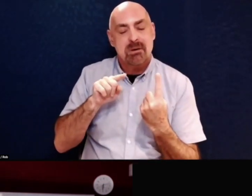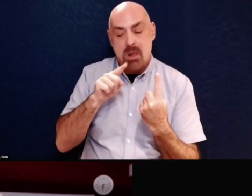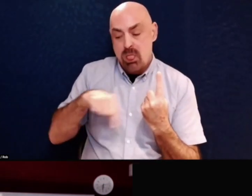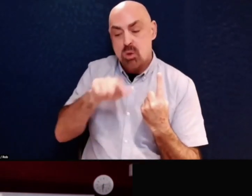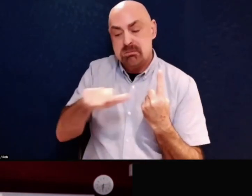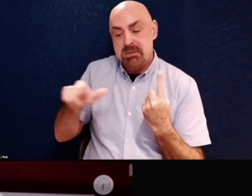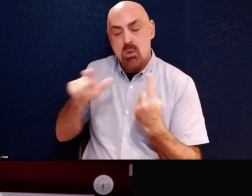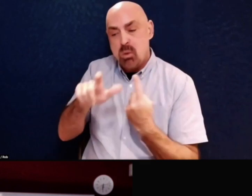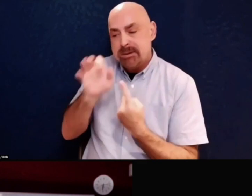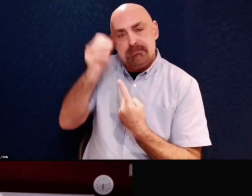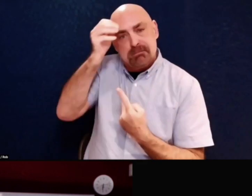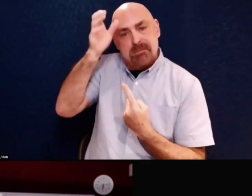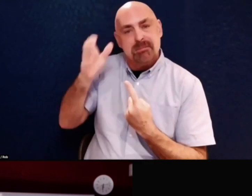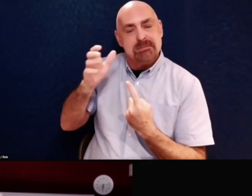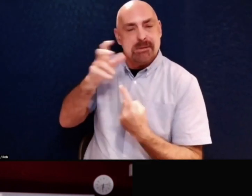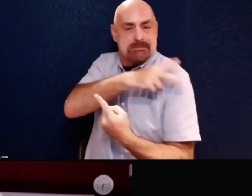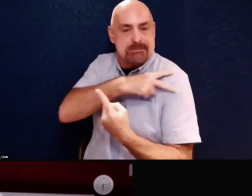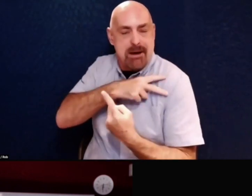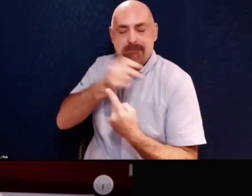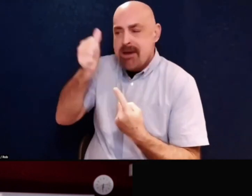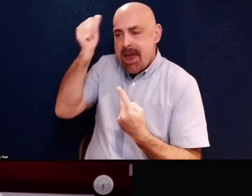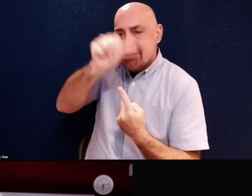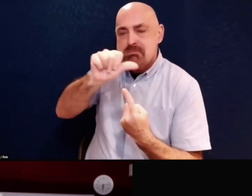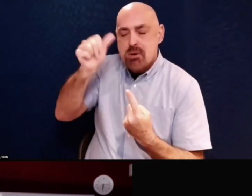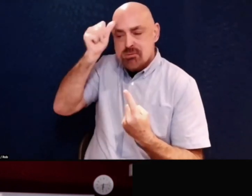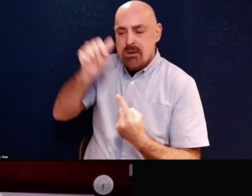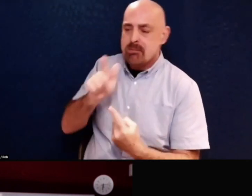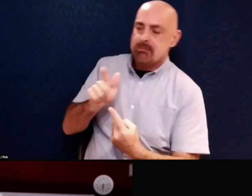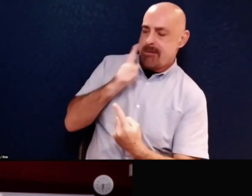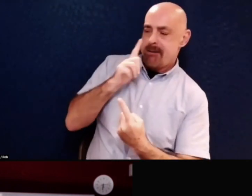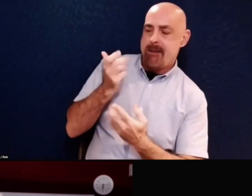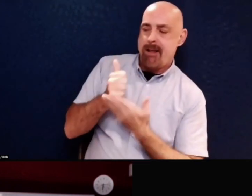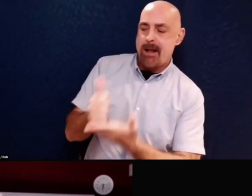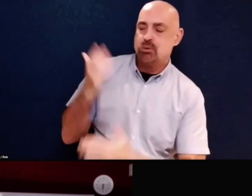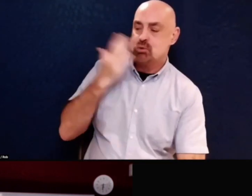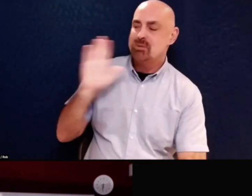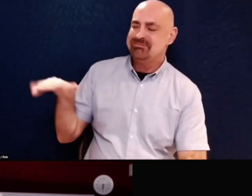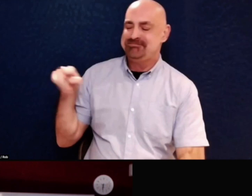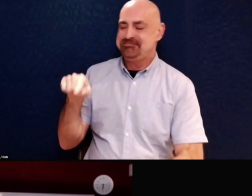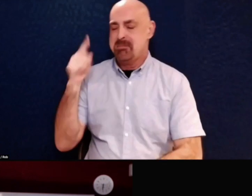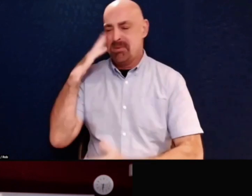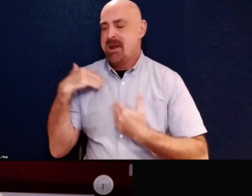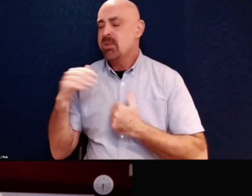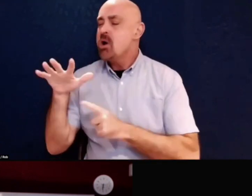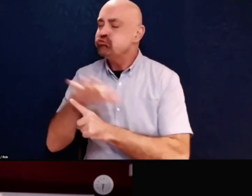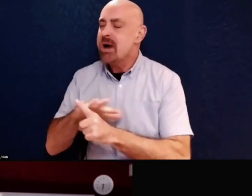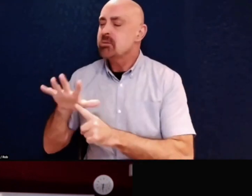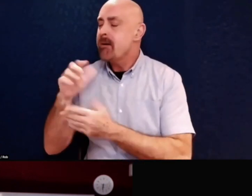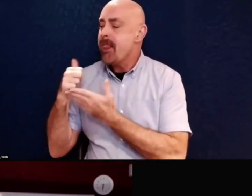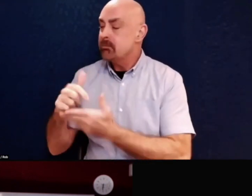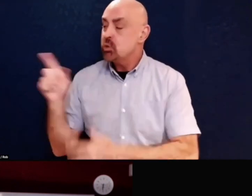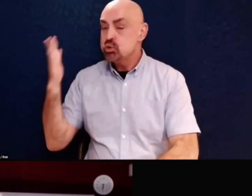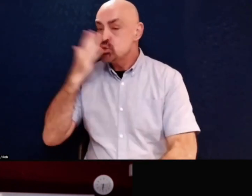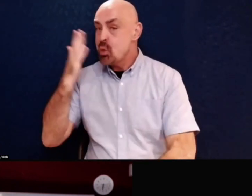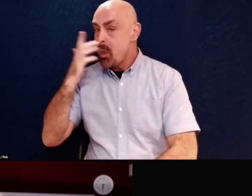some specialist knowledge and expert knowledge can help schools to think about mental health problems in the round and what the school can do to